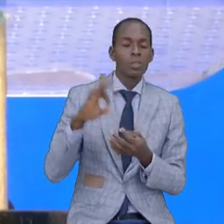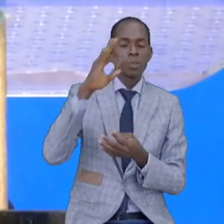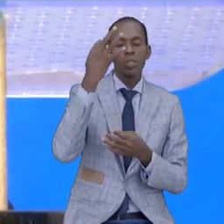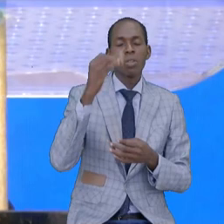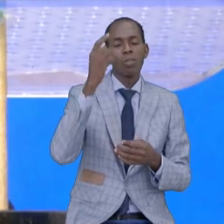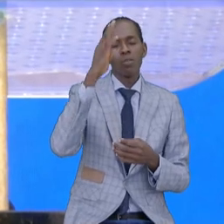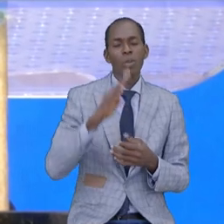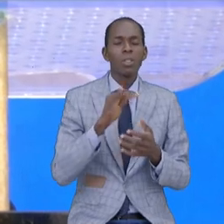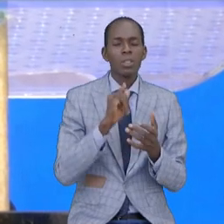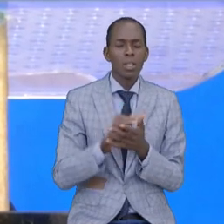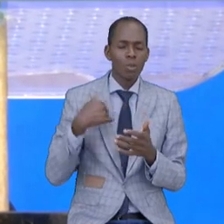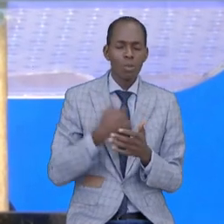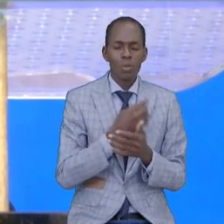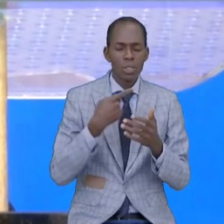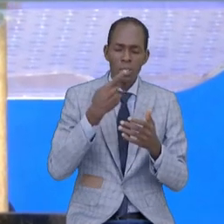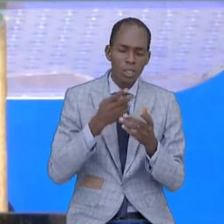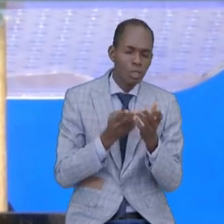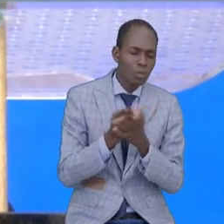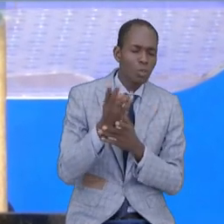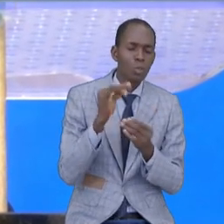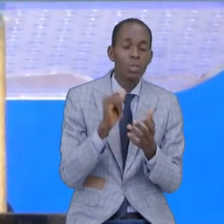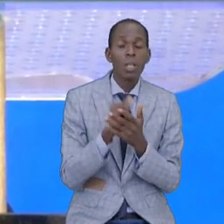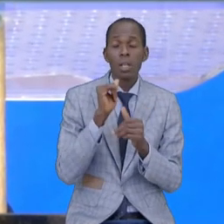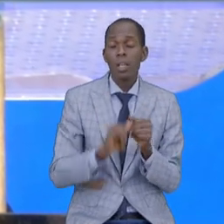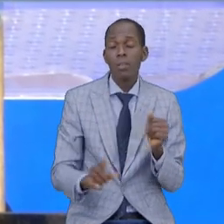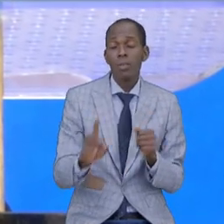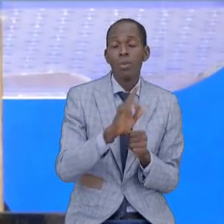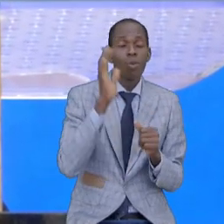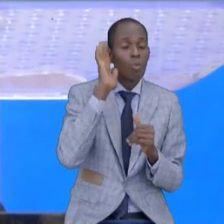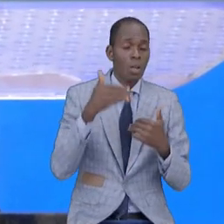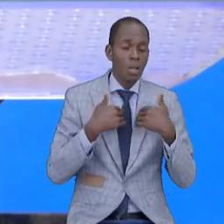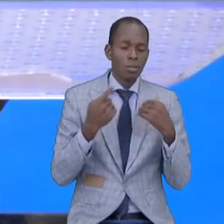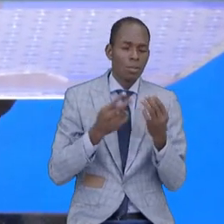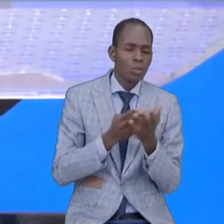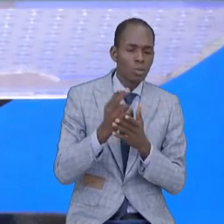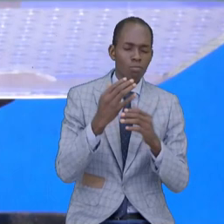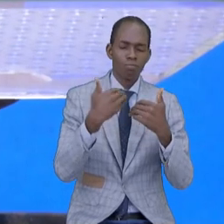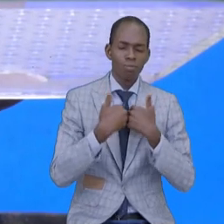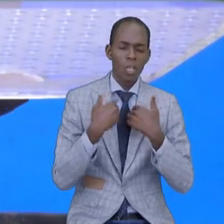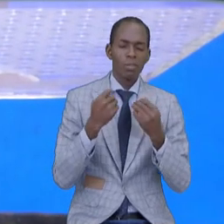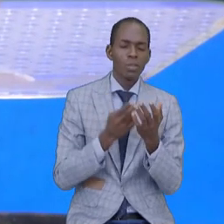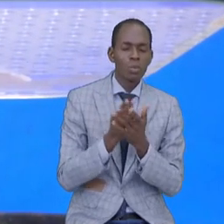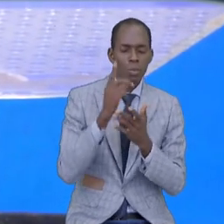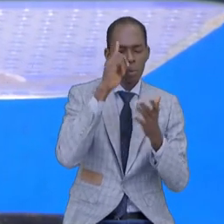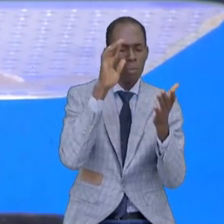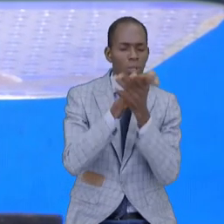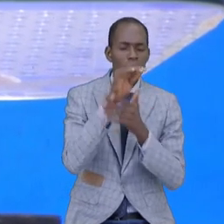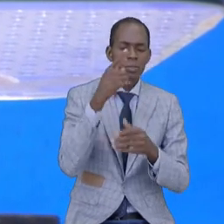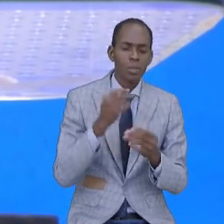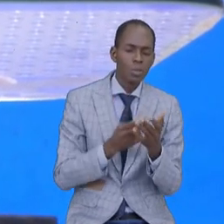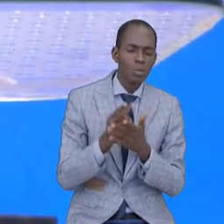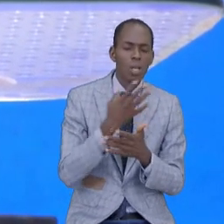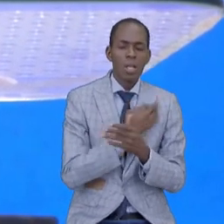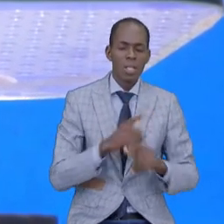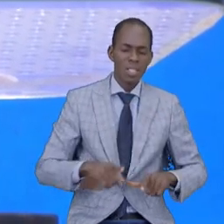will declare the truth so that everyone will have the truth, possess the truth, believe the truth, and